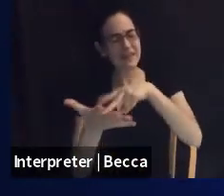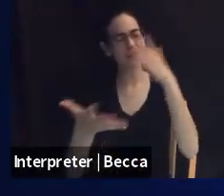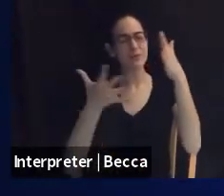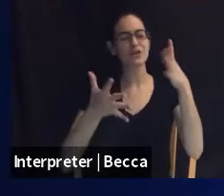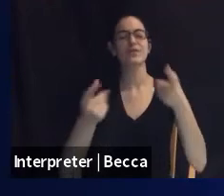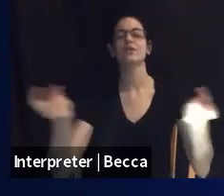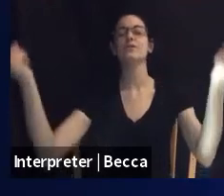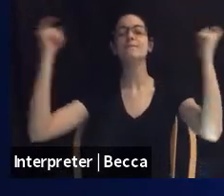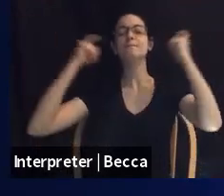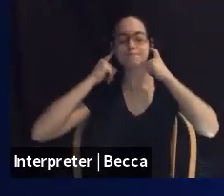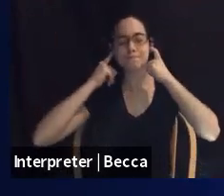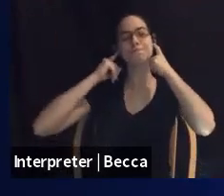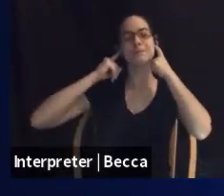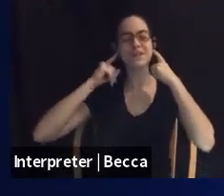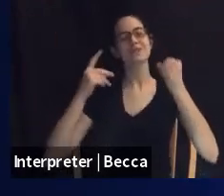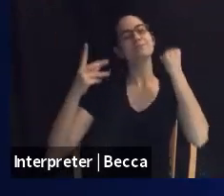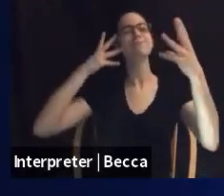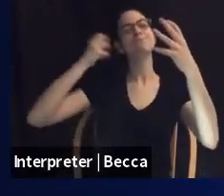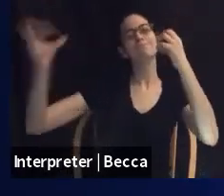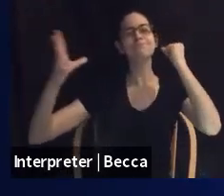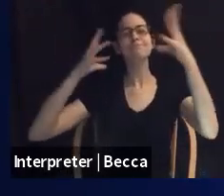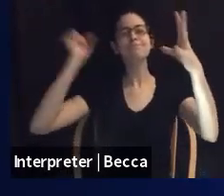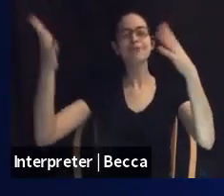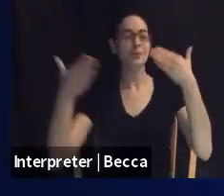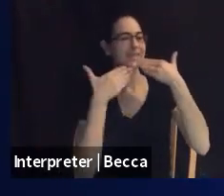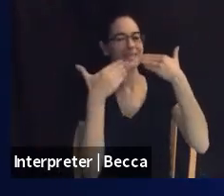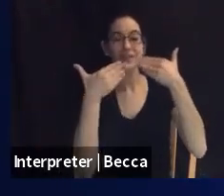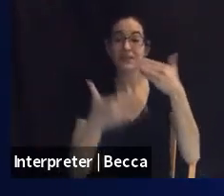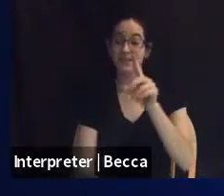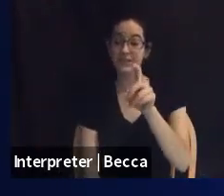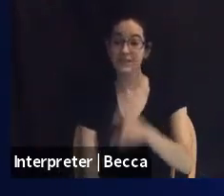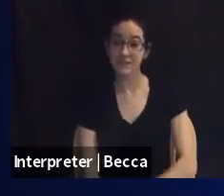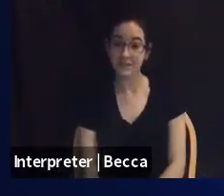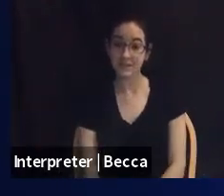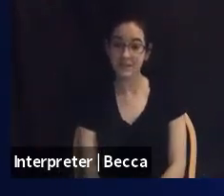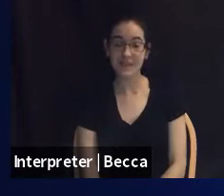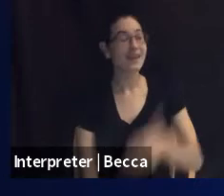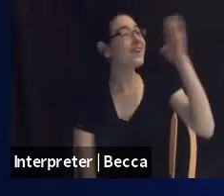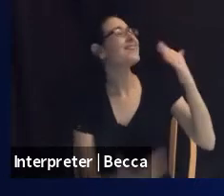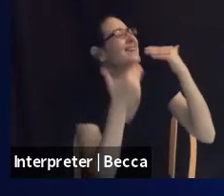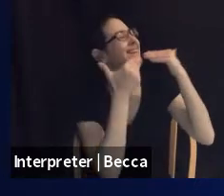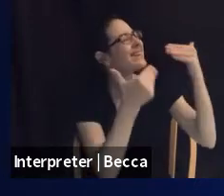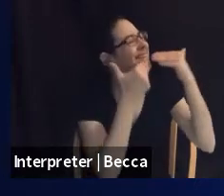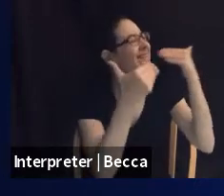earbuds and just sing out loud as you can with thankfulness? Like, God, thank you for being so good.